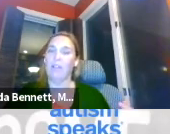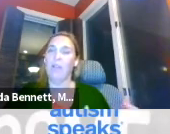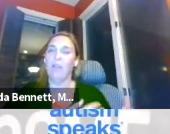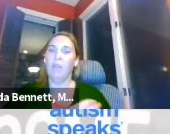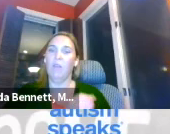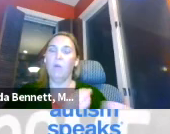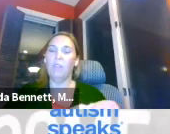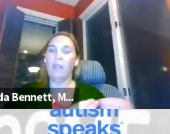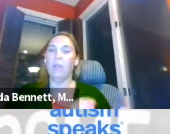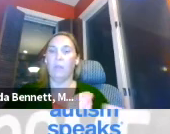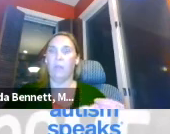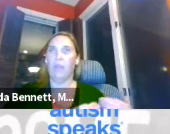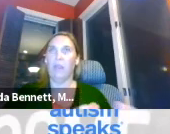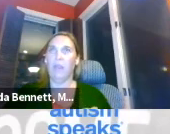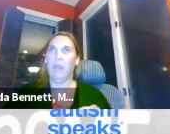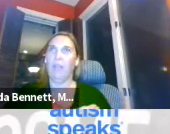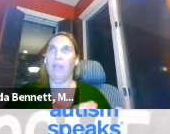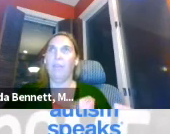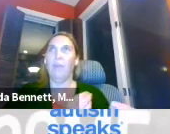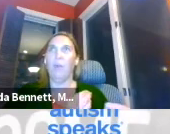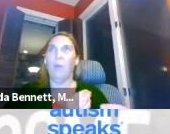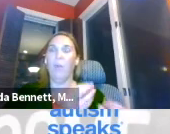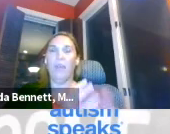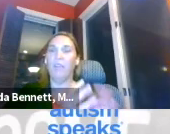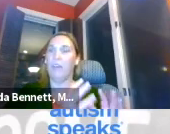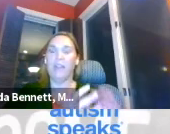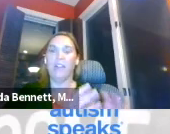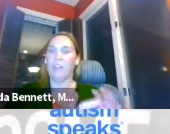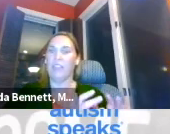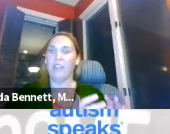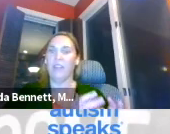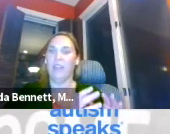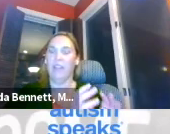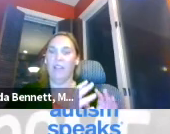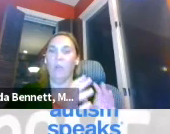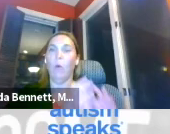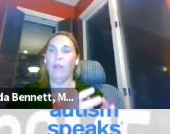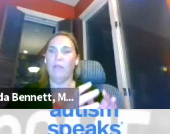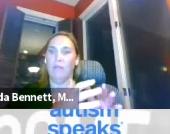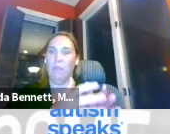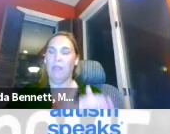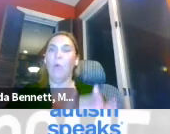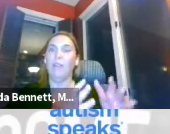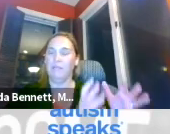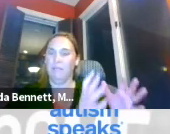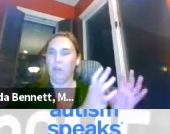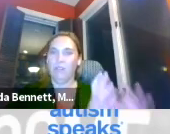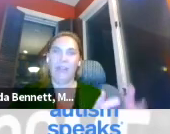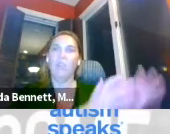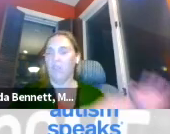because those labels were being given without very clear criteria as to what makes